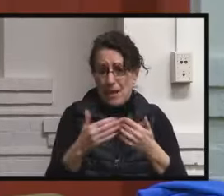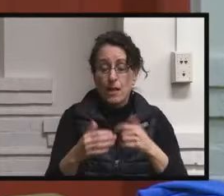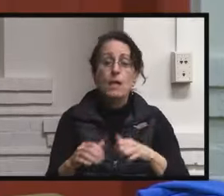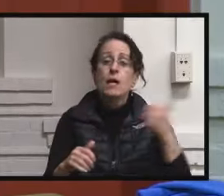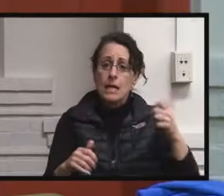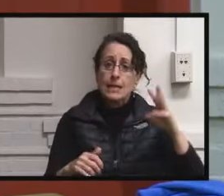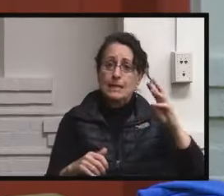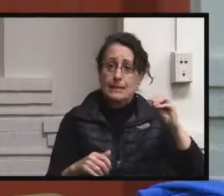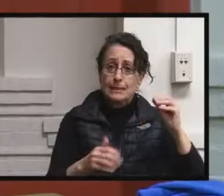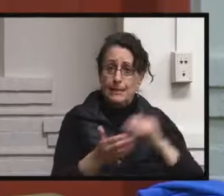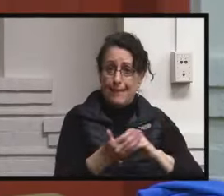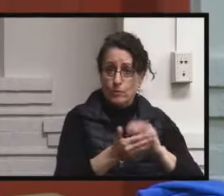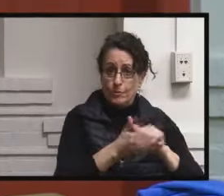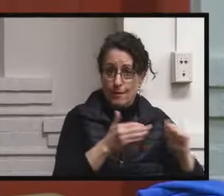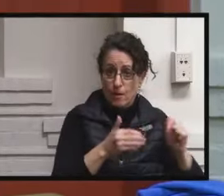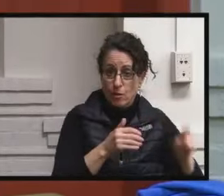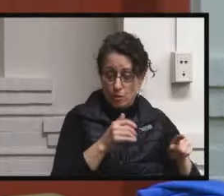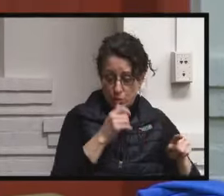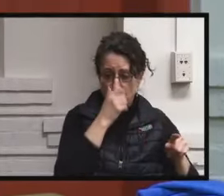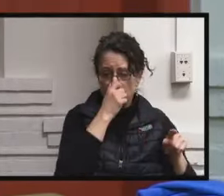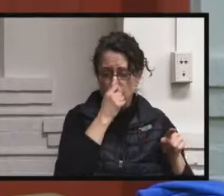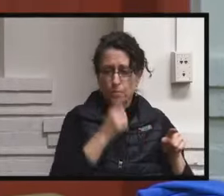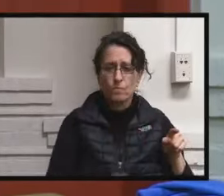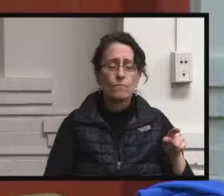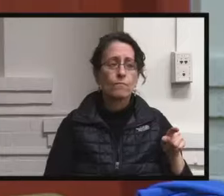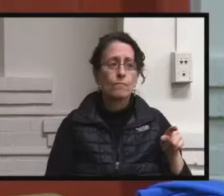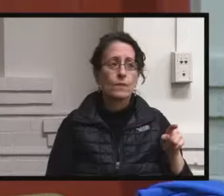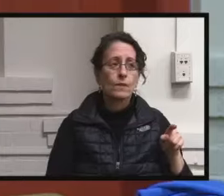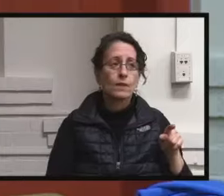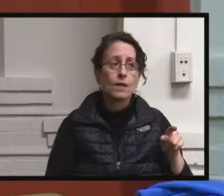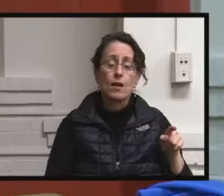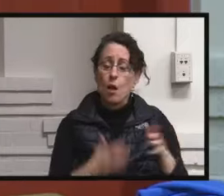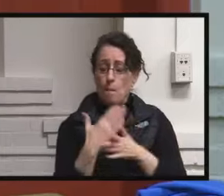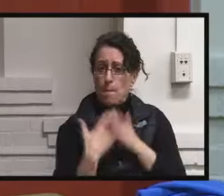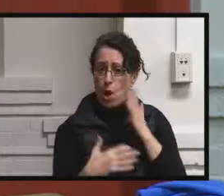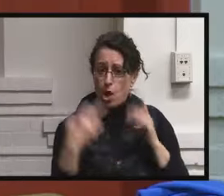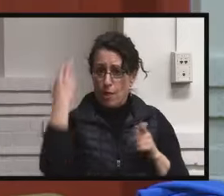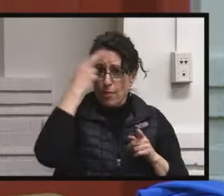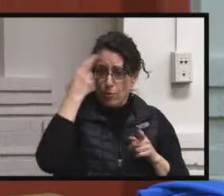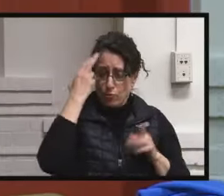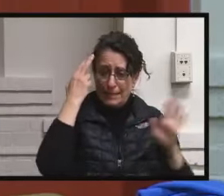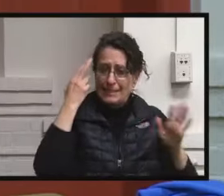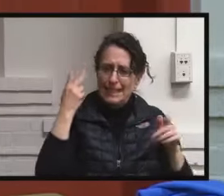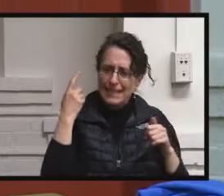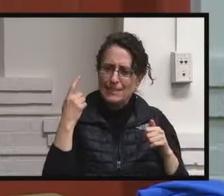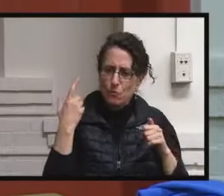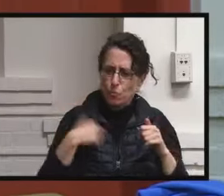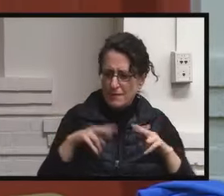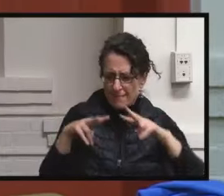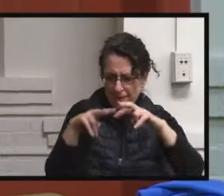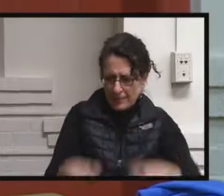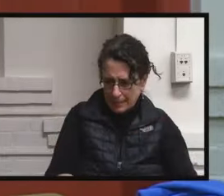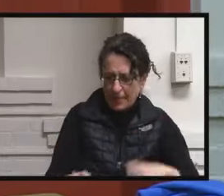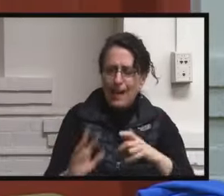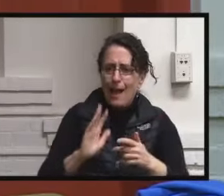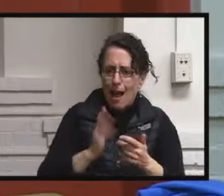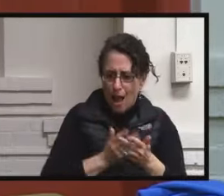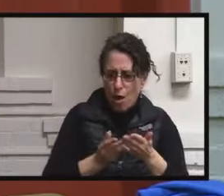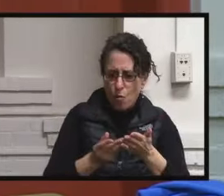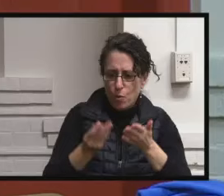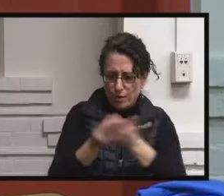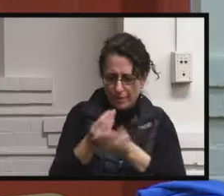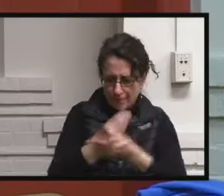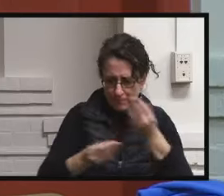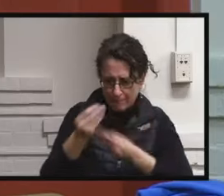talking about is the fact that we've sharpened our pencil at the district. We've laid off a